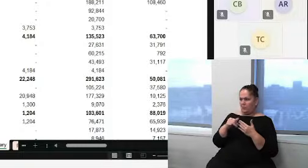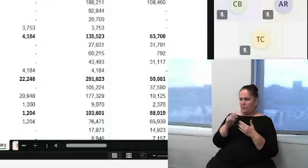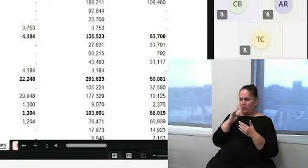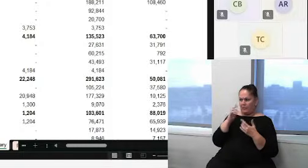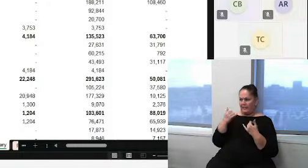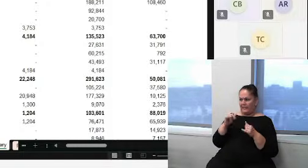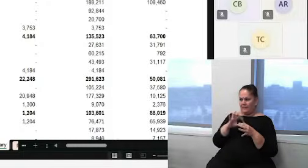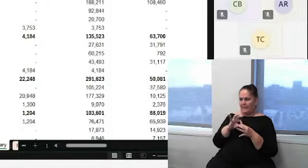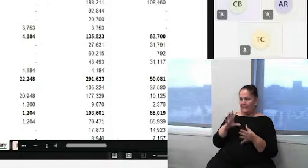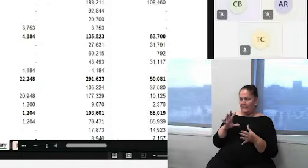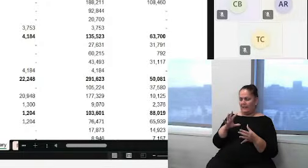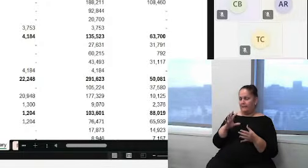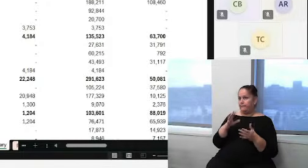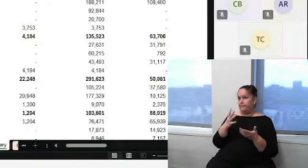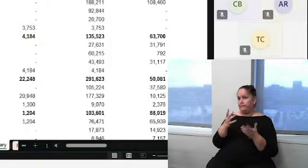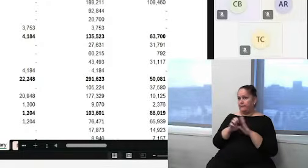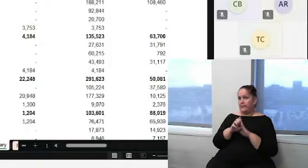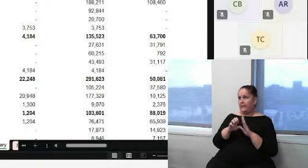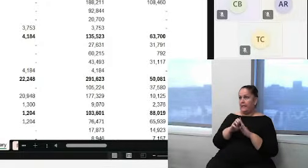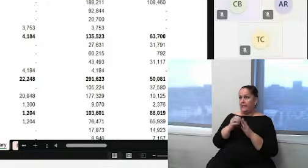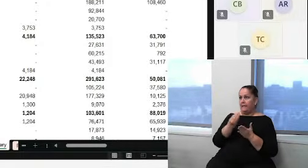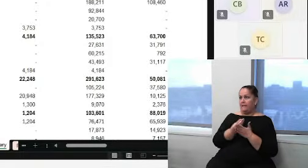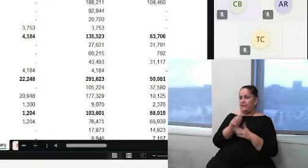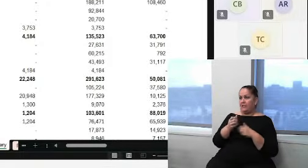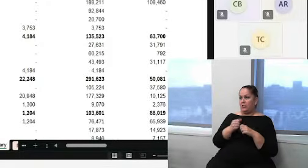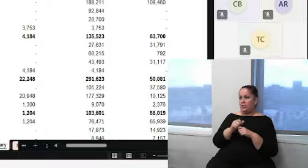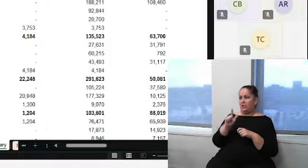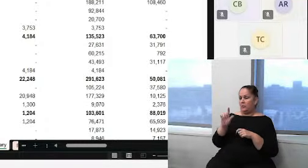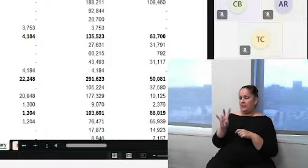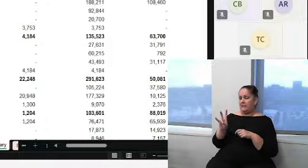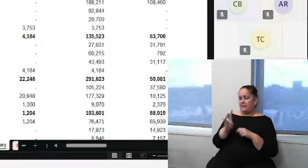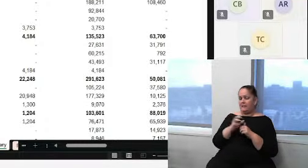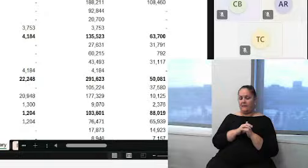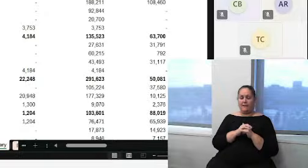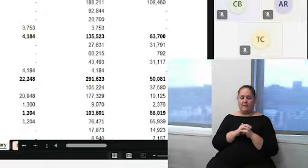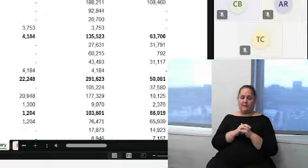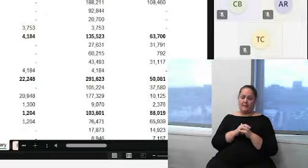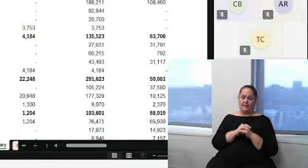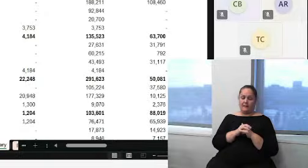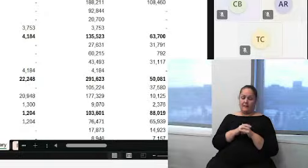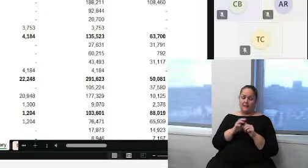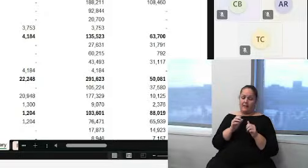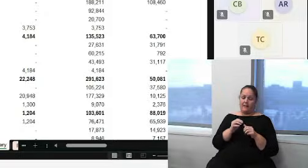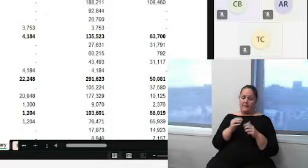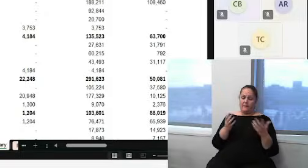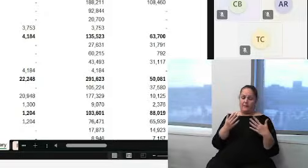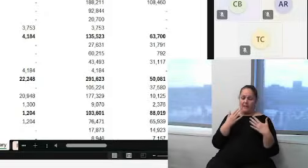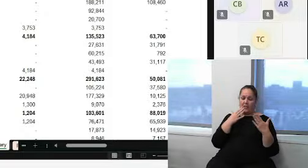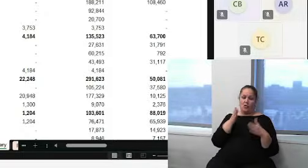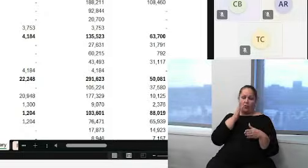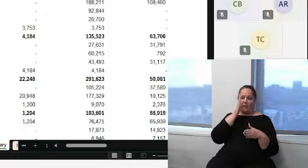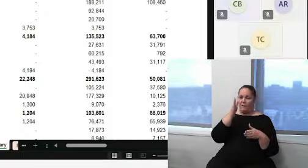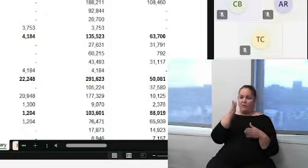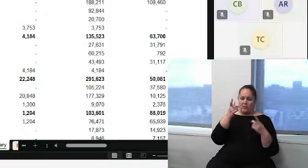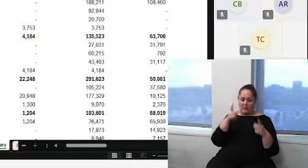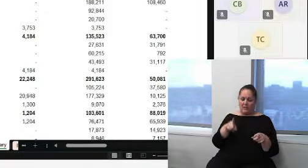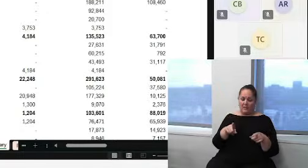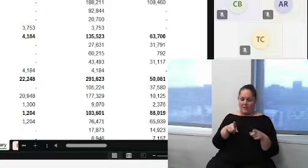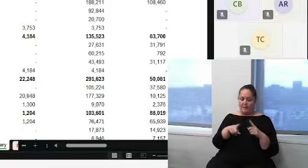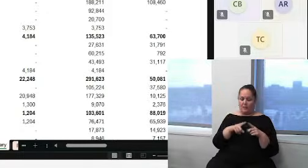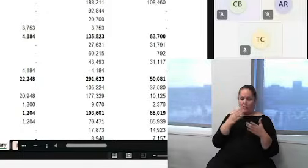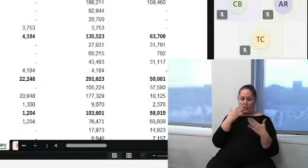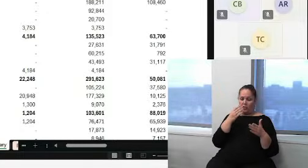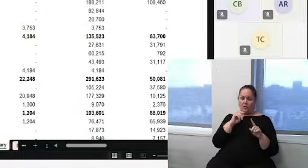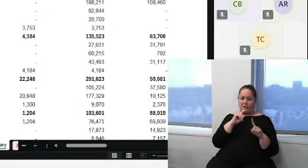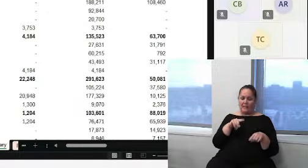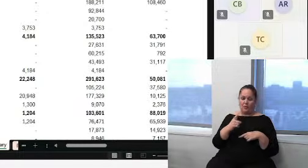Okay, but you don't know that those projects will still be deactivated, say, in fiscal year 27. Like I said, I